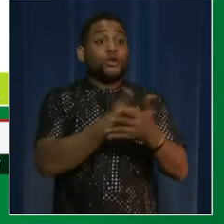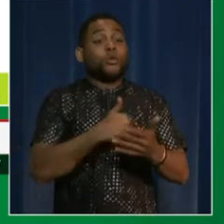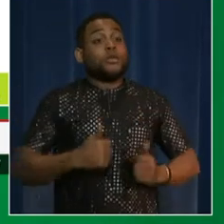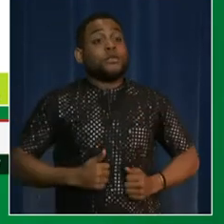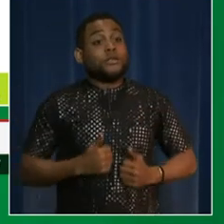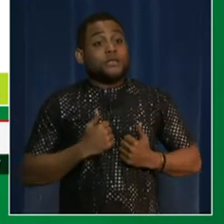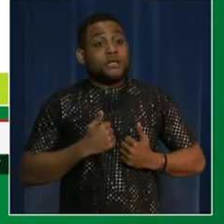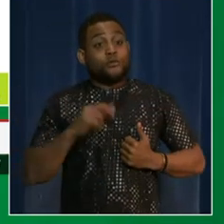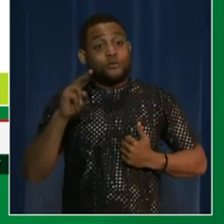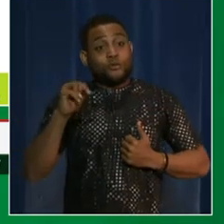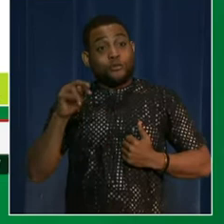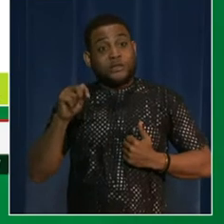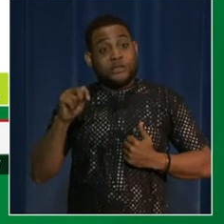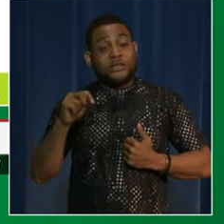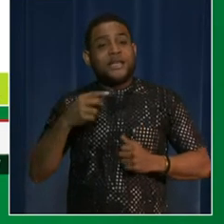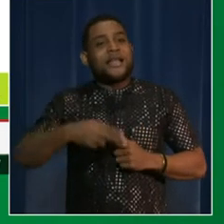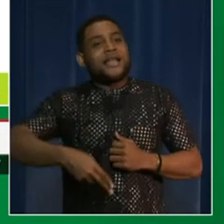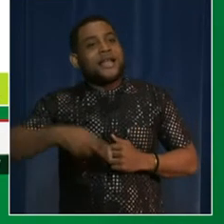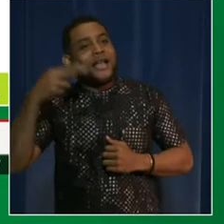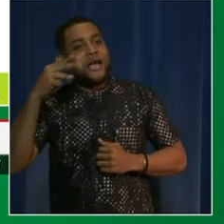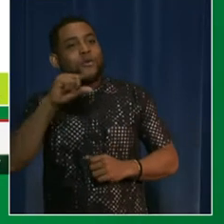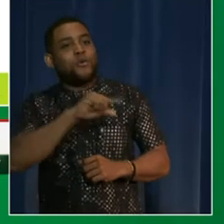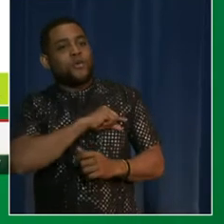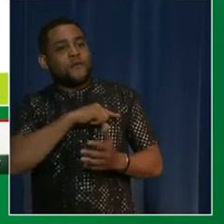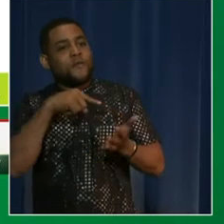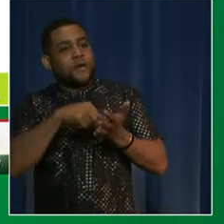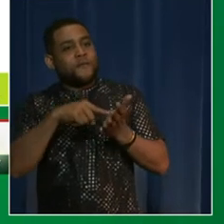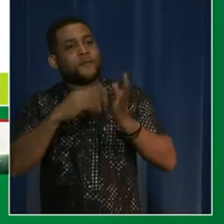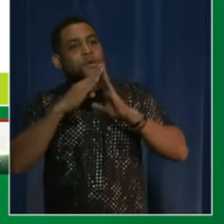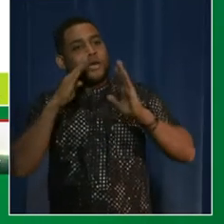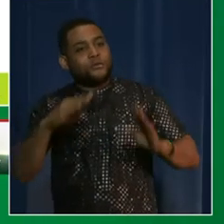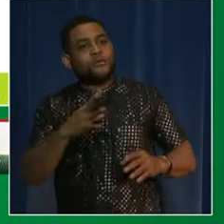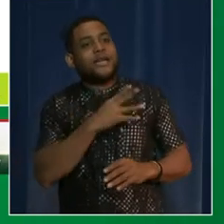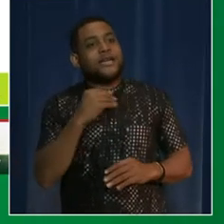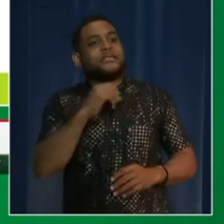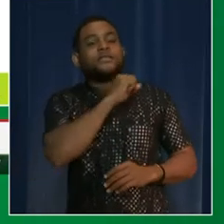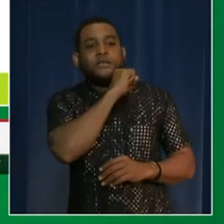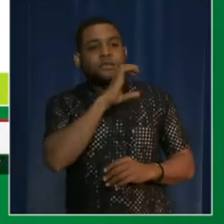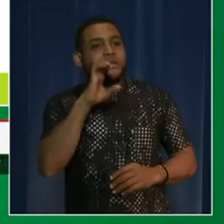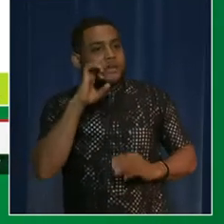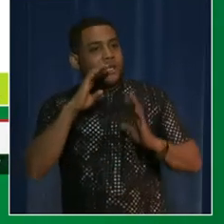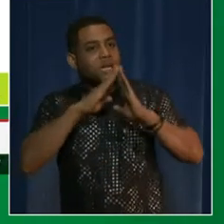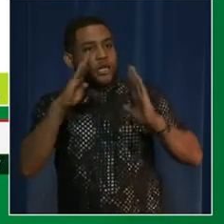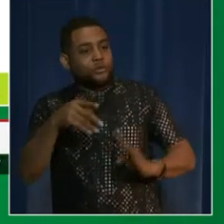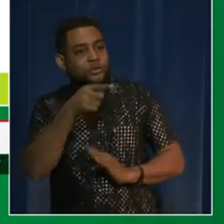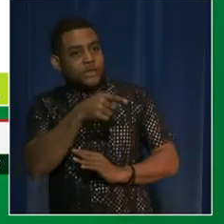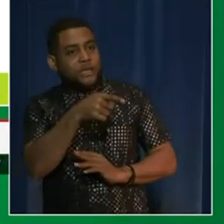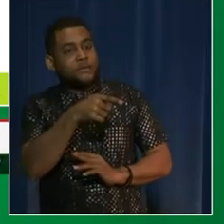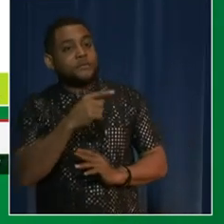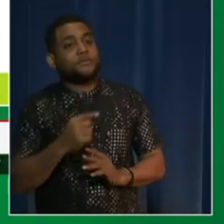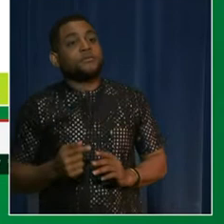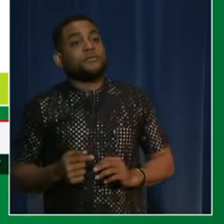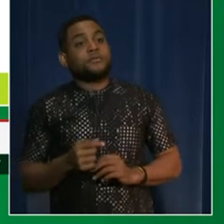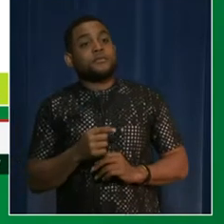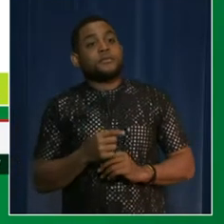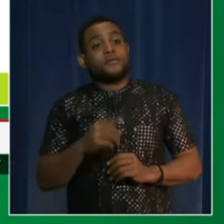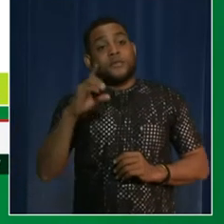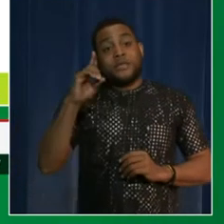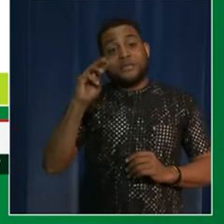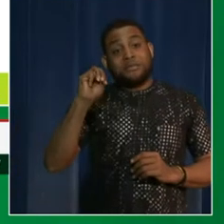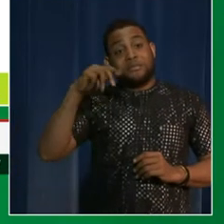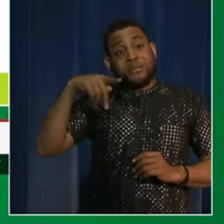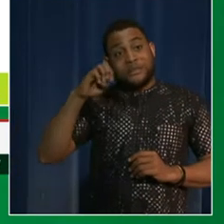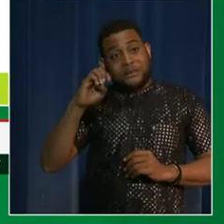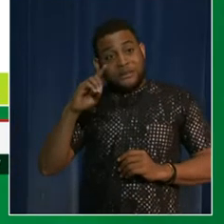including high quality, affordable housing, and senior housing. DMPED will continue to